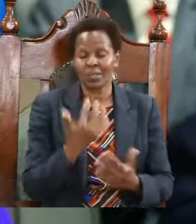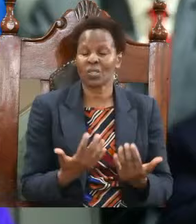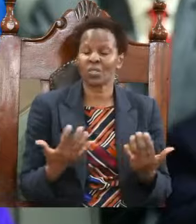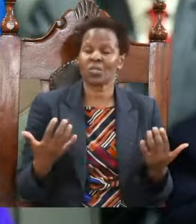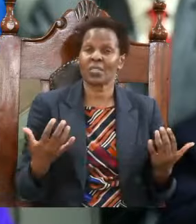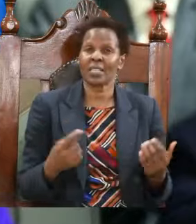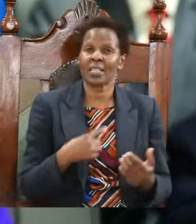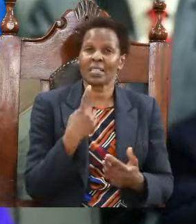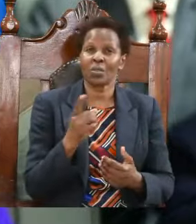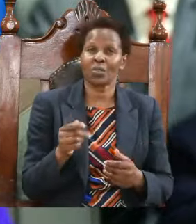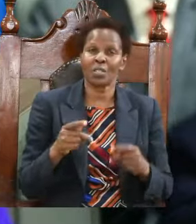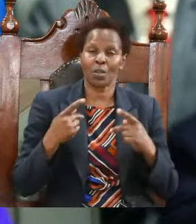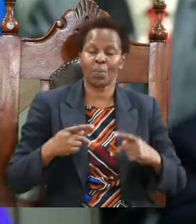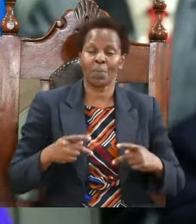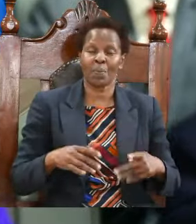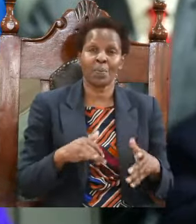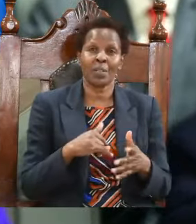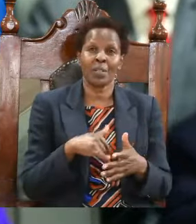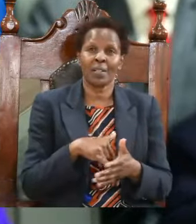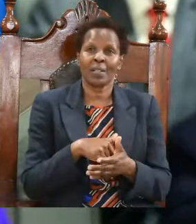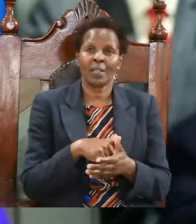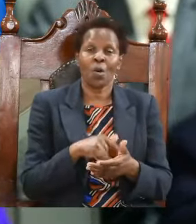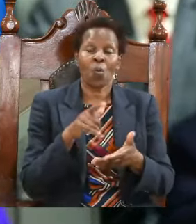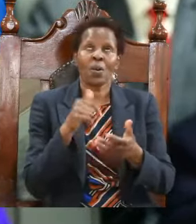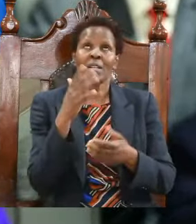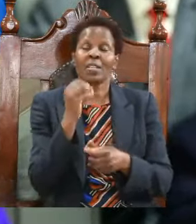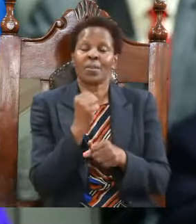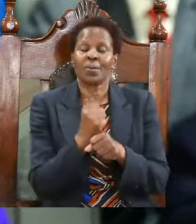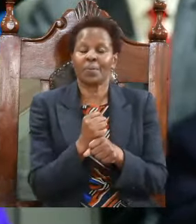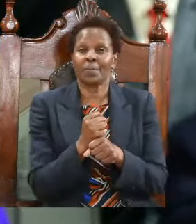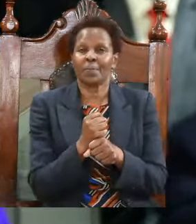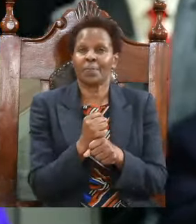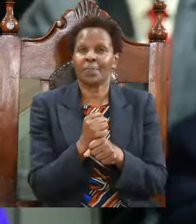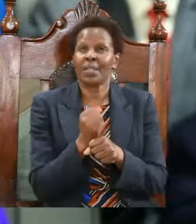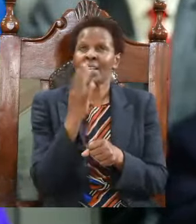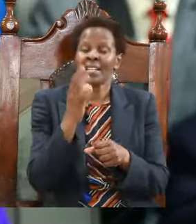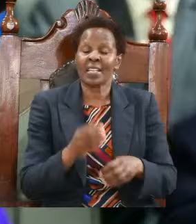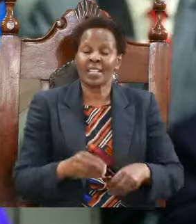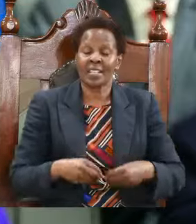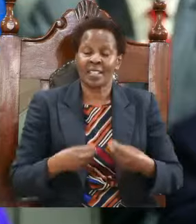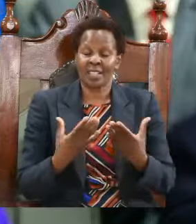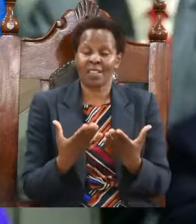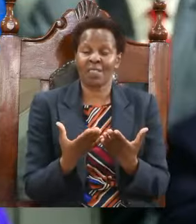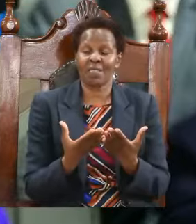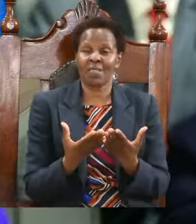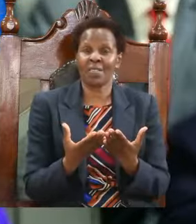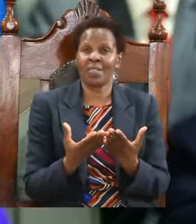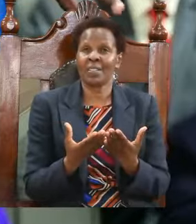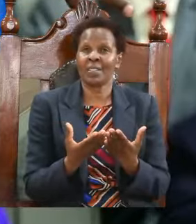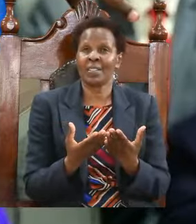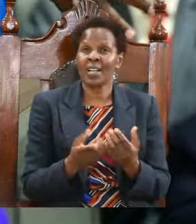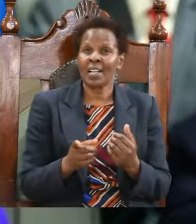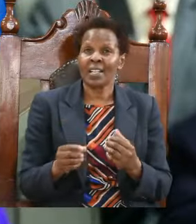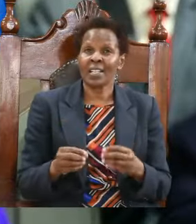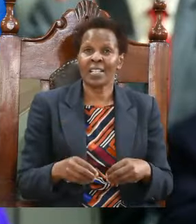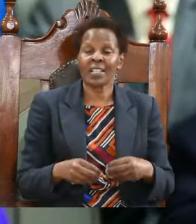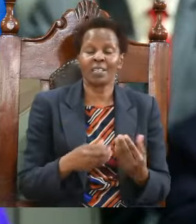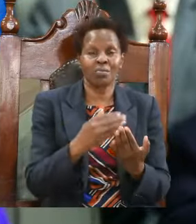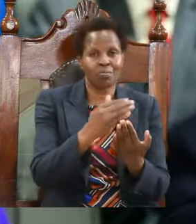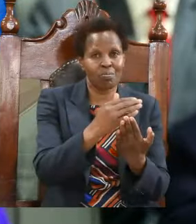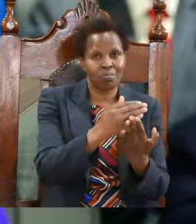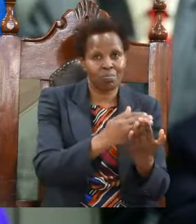and telling them that what the Lord has done, he gives a narration. He gives a